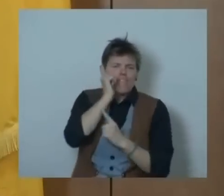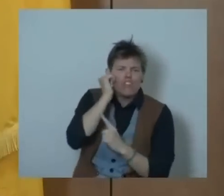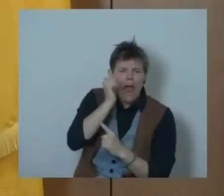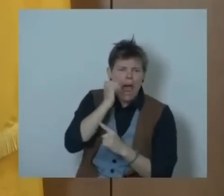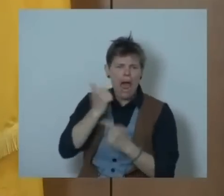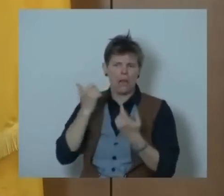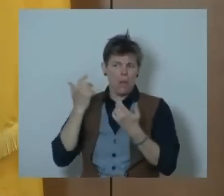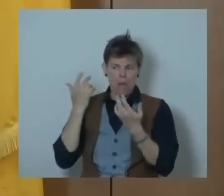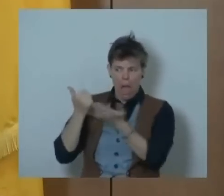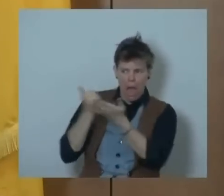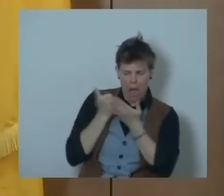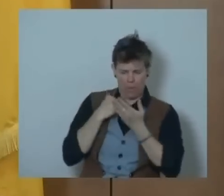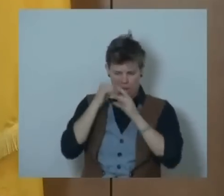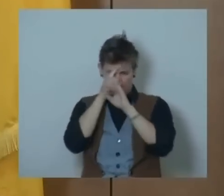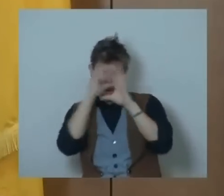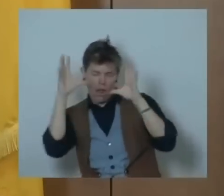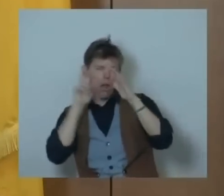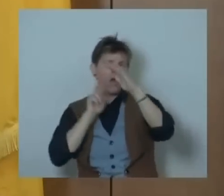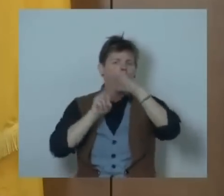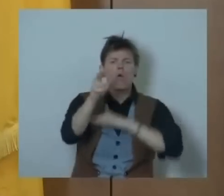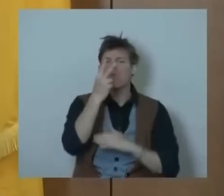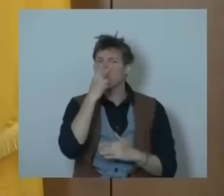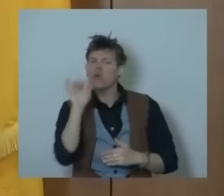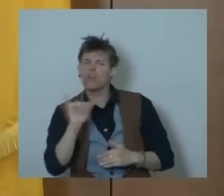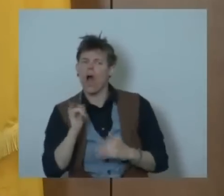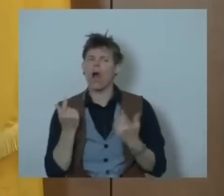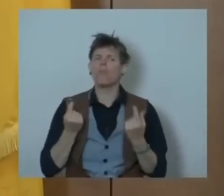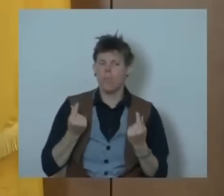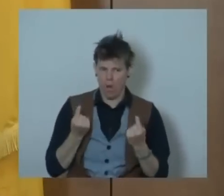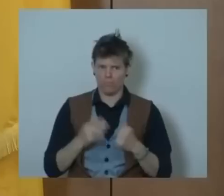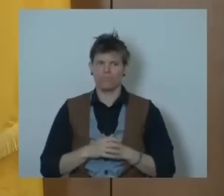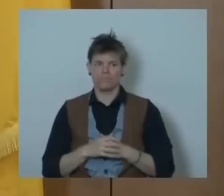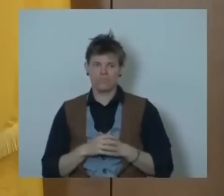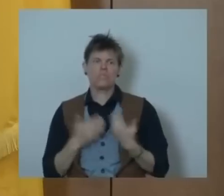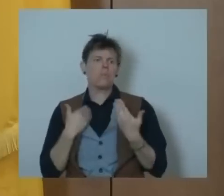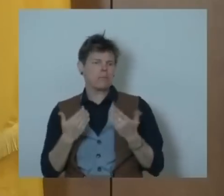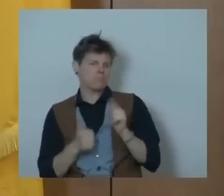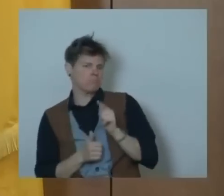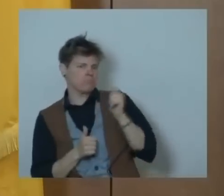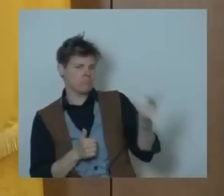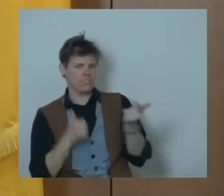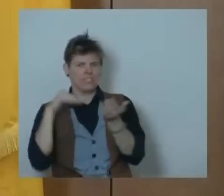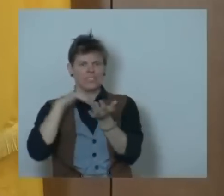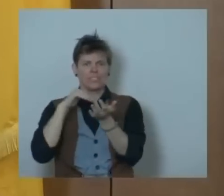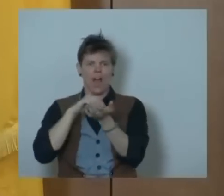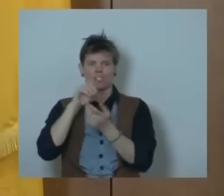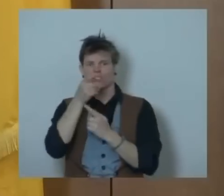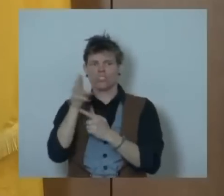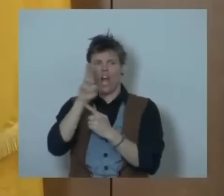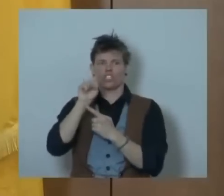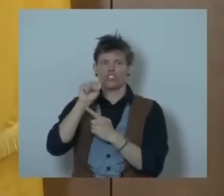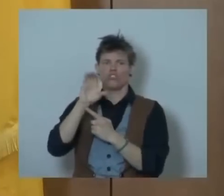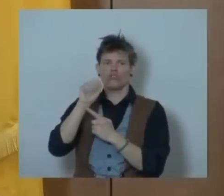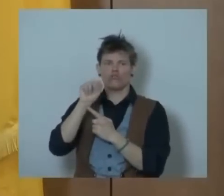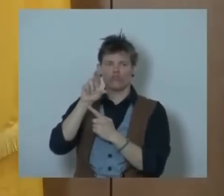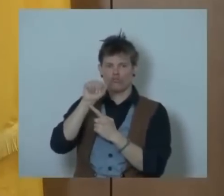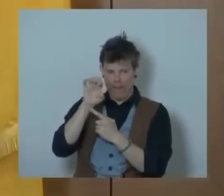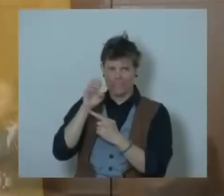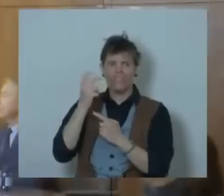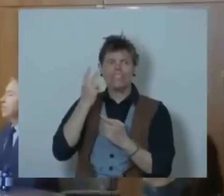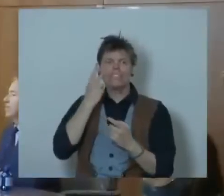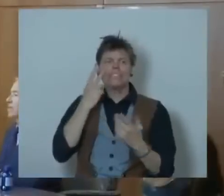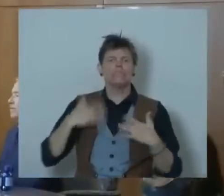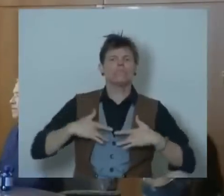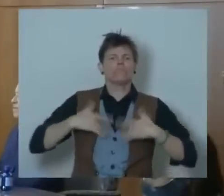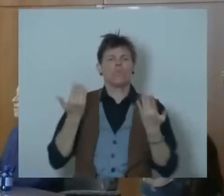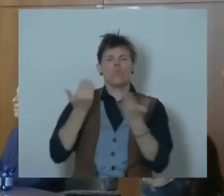happen tomorrow. And so I'm going to Dr. Grace to talk about that modeling and show you some new data points, and then I'll get back to